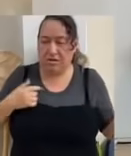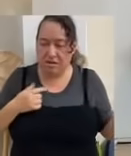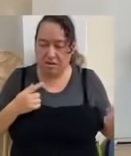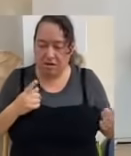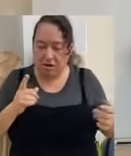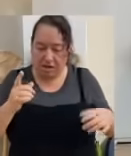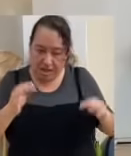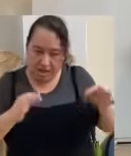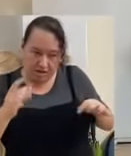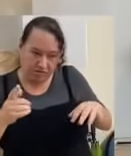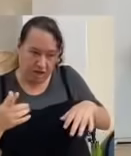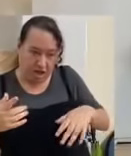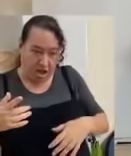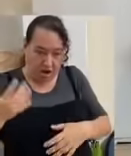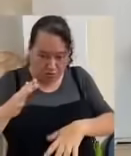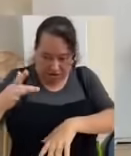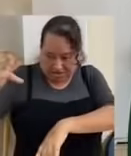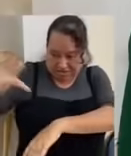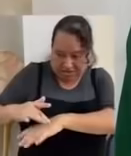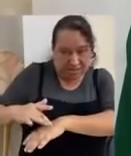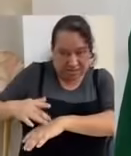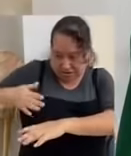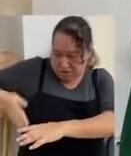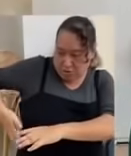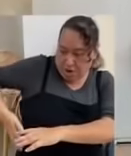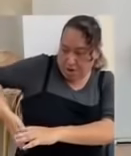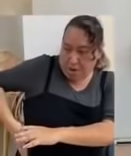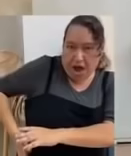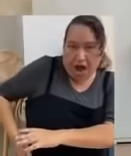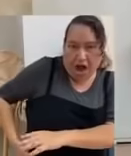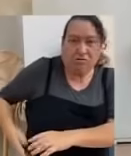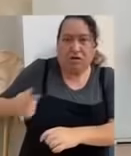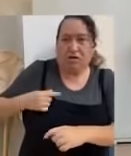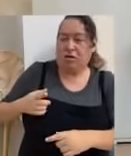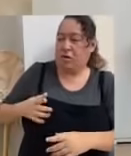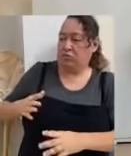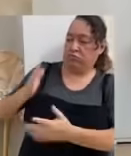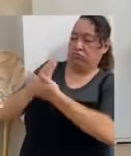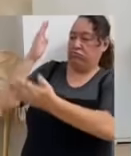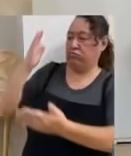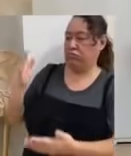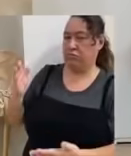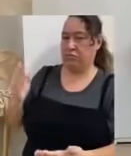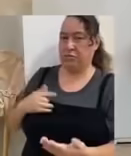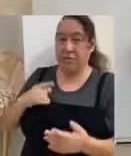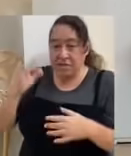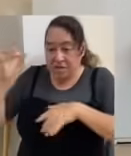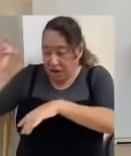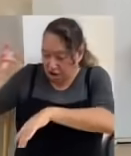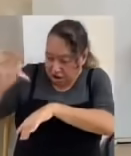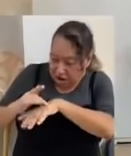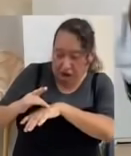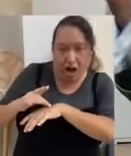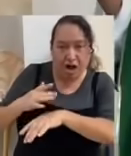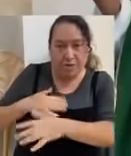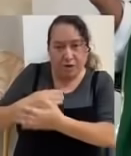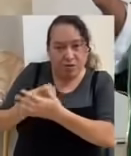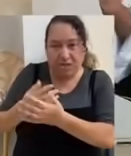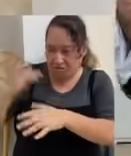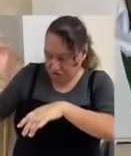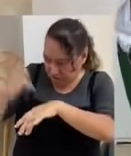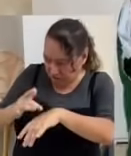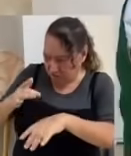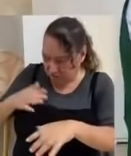pocket, then I don't play anymore. When somebody touches my goods, I don't play anymore. All this